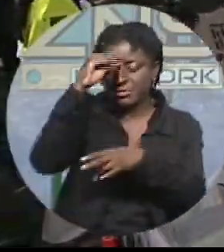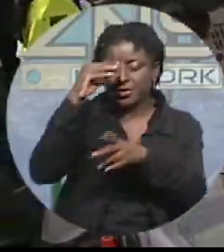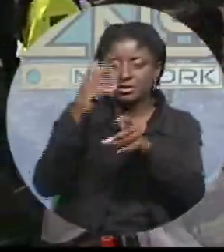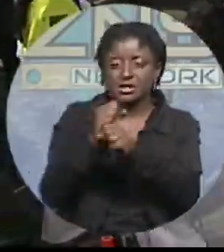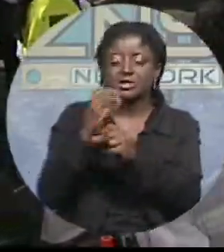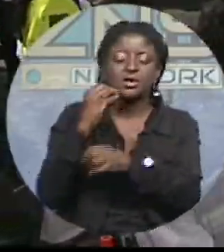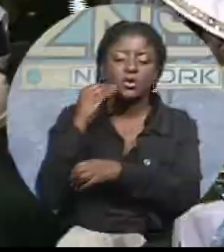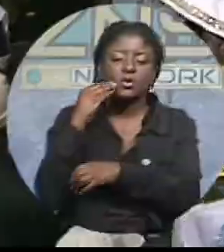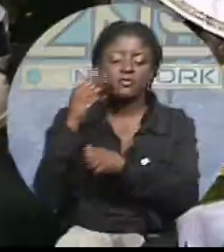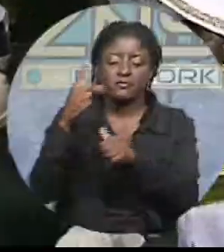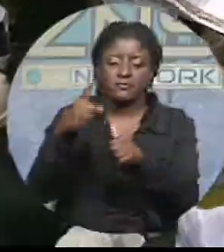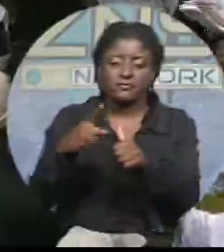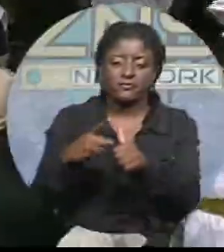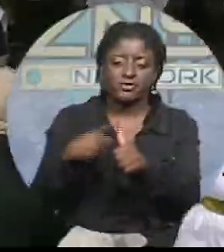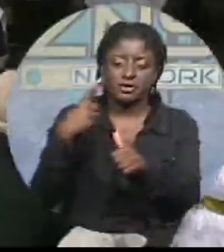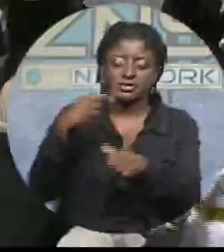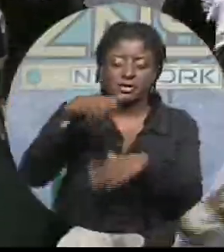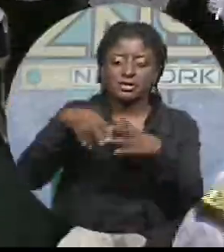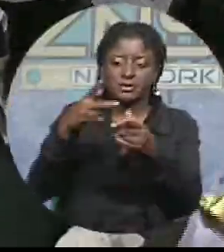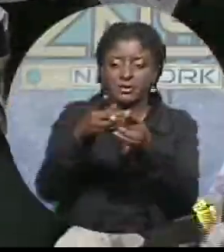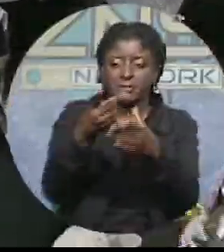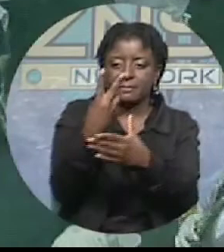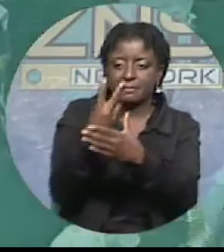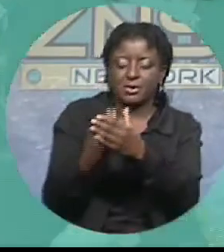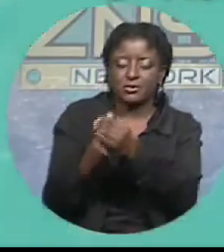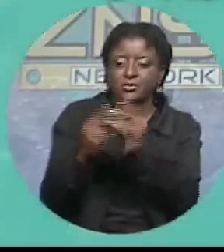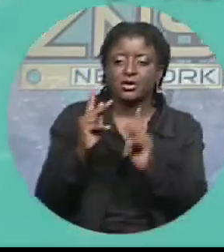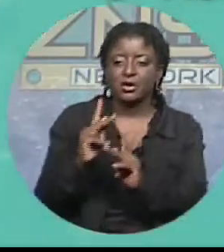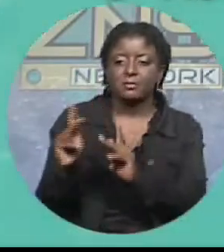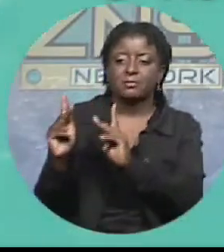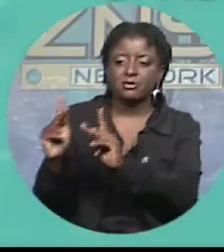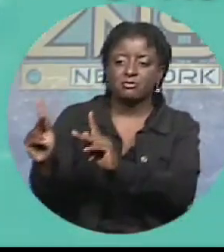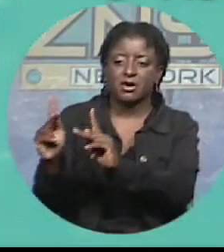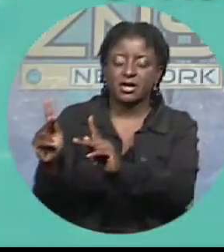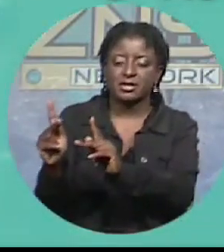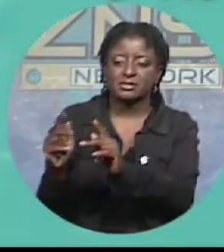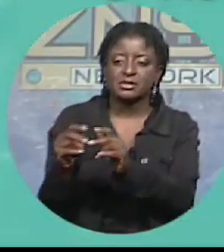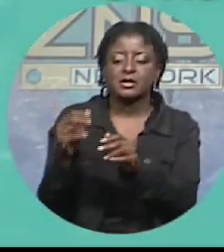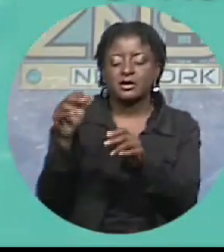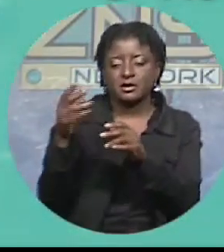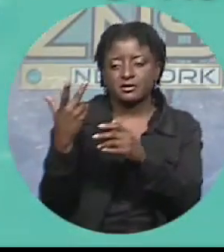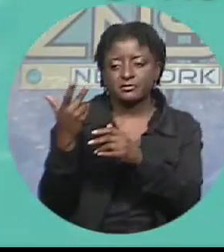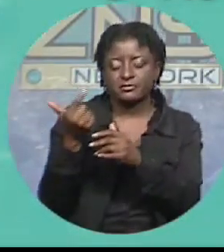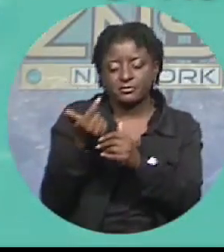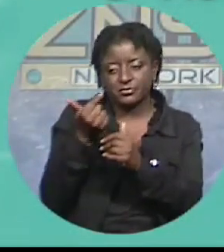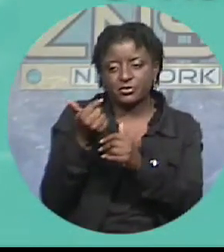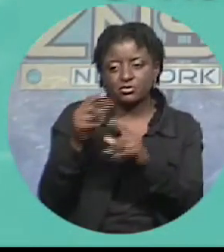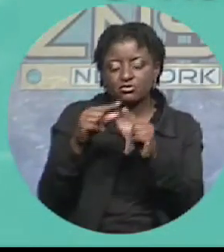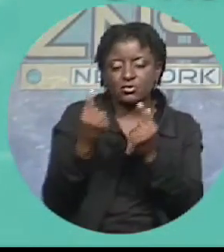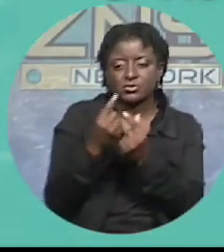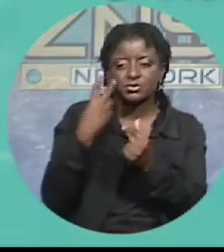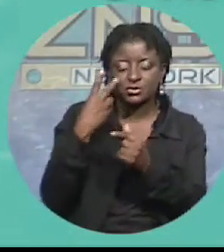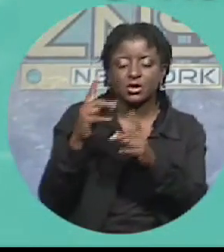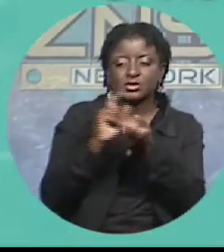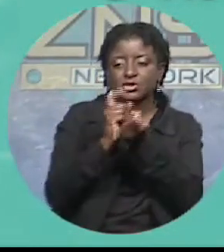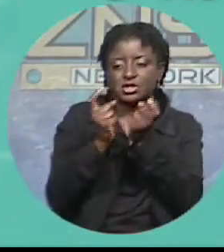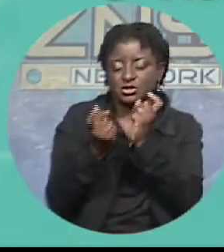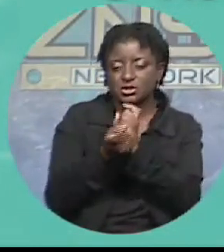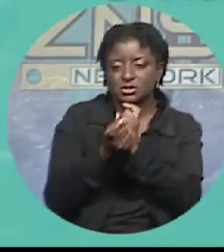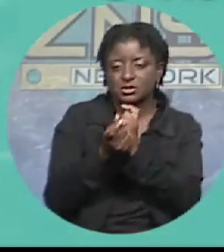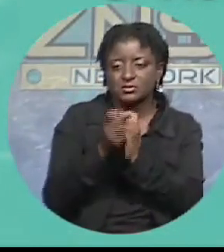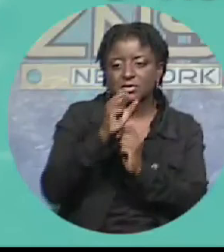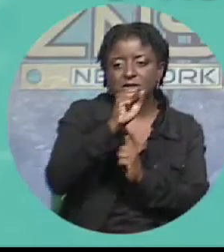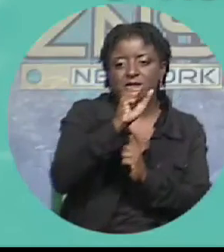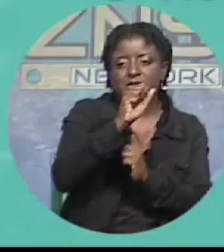first place position in both parades, a few groups did see their standings change when the results were made official. The Shell Saxon Superstars,